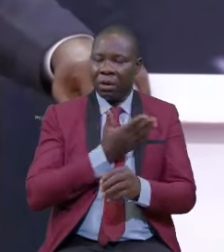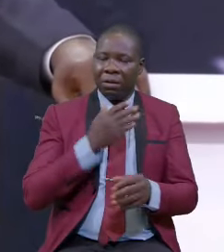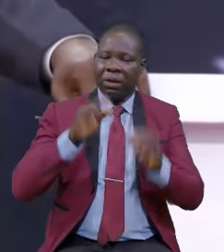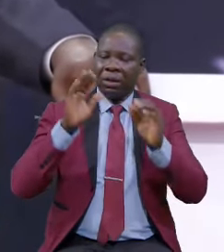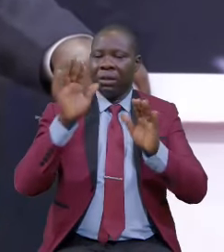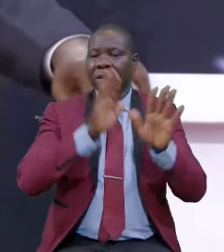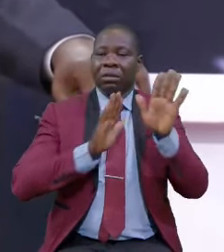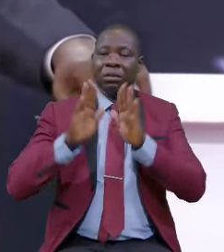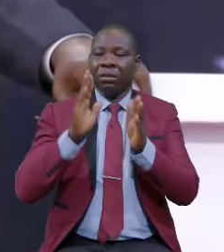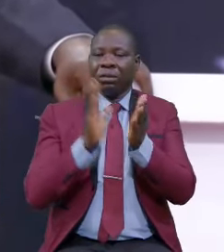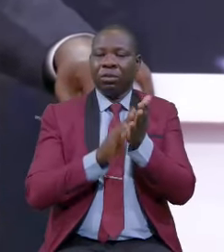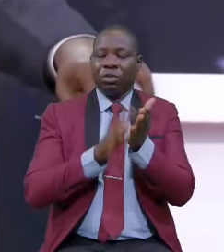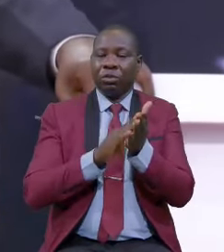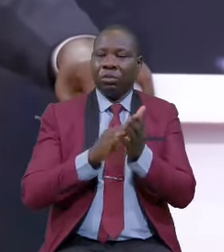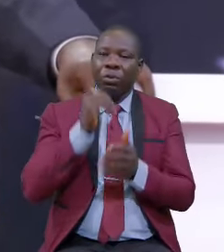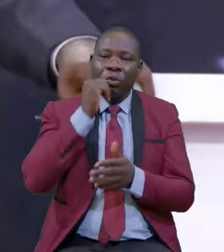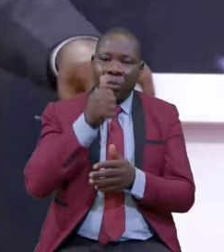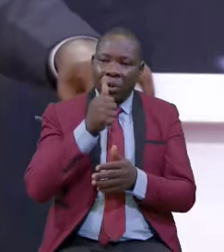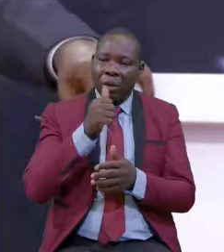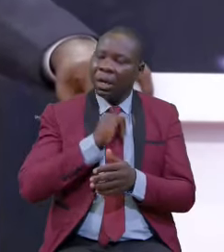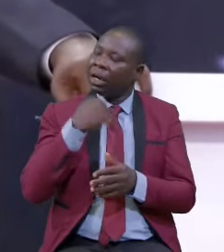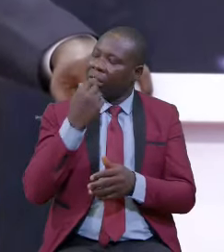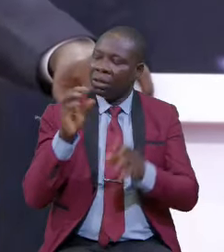always ready. I said, you're